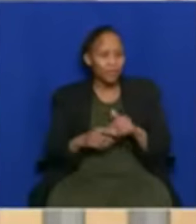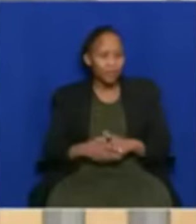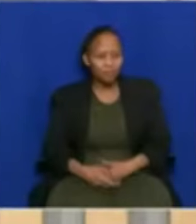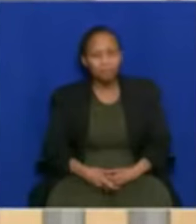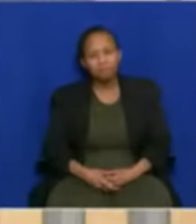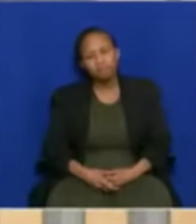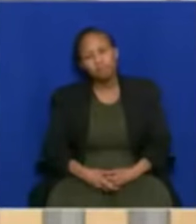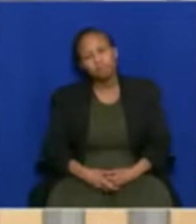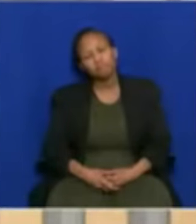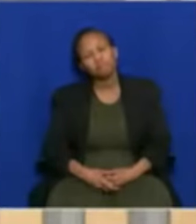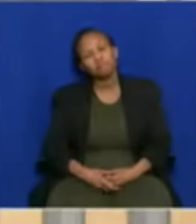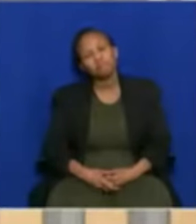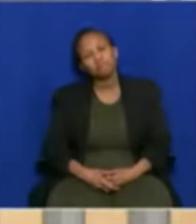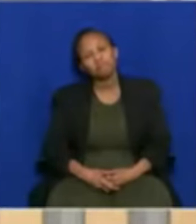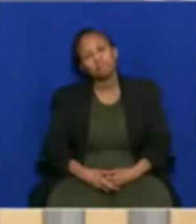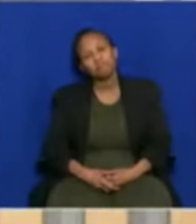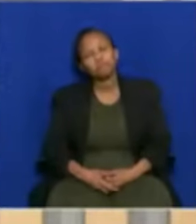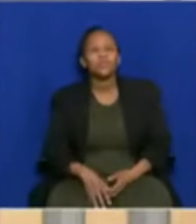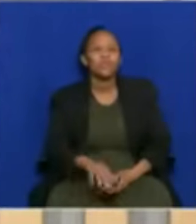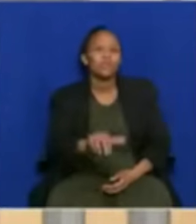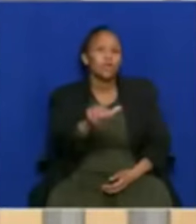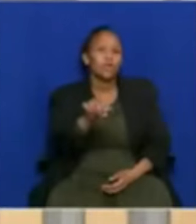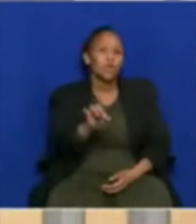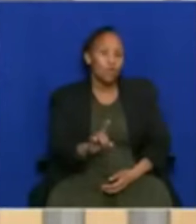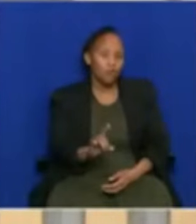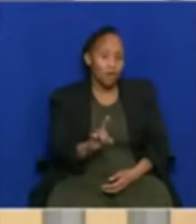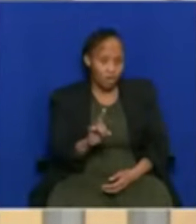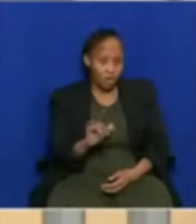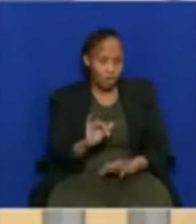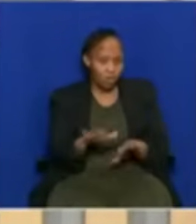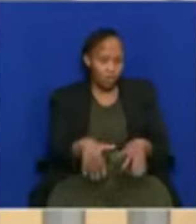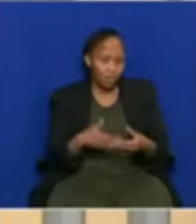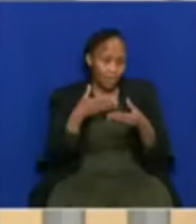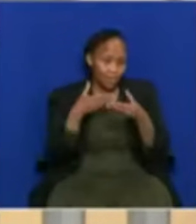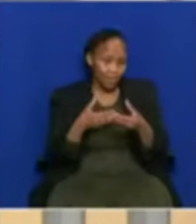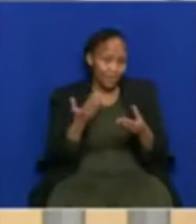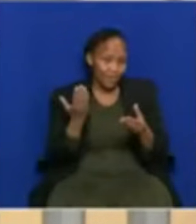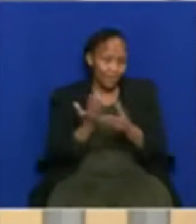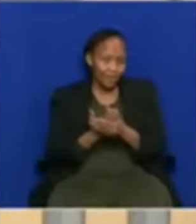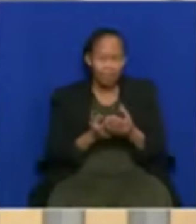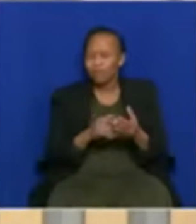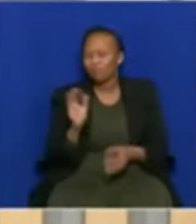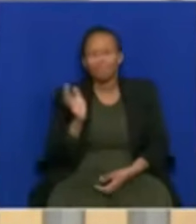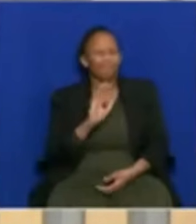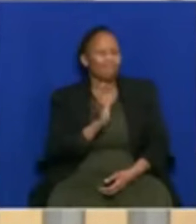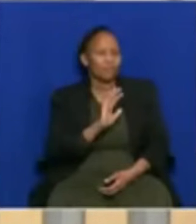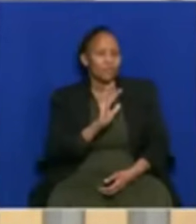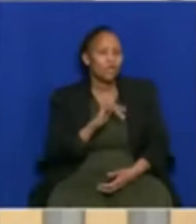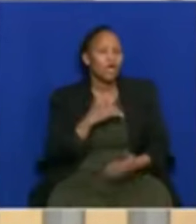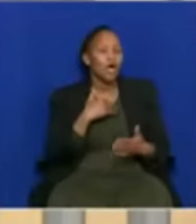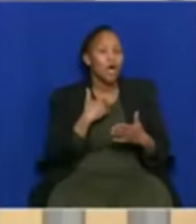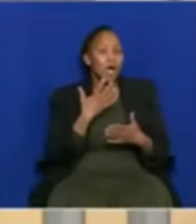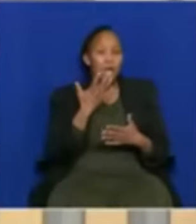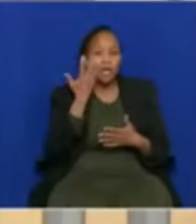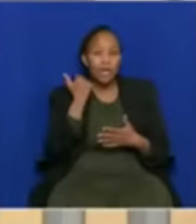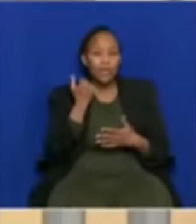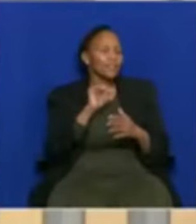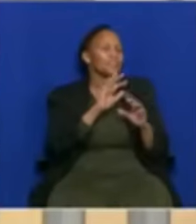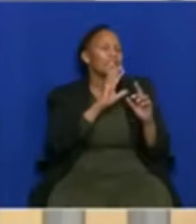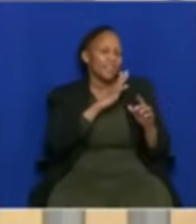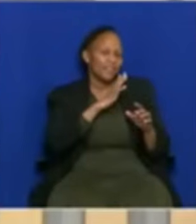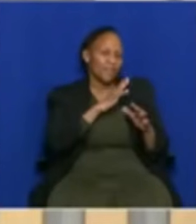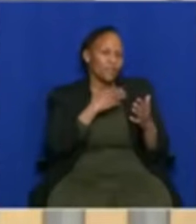The initial A1 on the docket, I'll just have to call it up just to refresh. No, we can do that over lunch, but I just wanted a summary of what